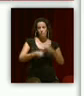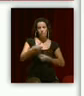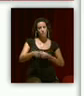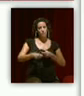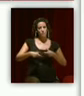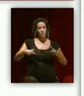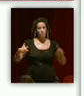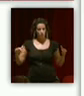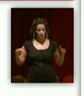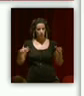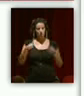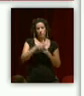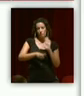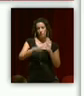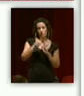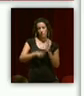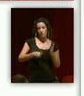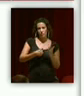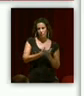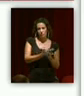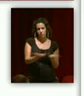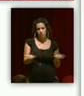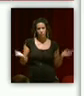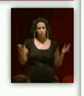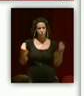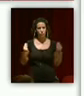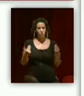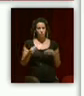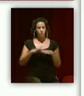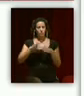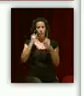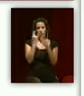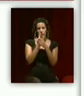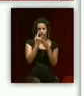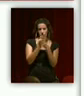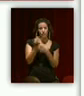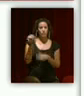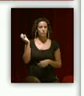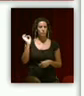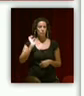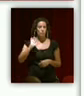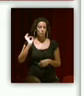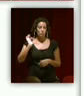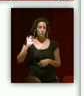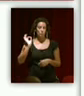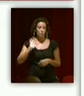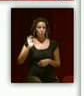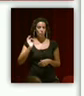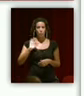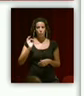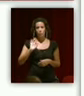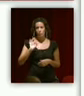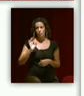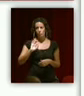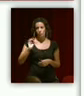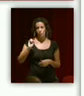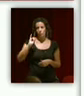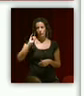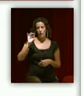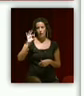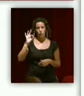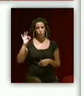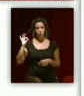and screen touch devices, and we are spoiled for choice. We have iOS,